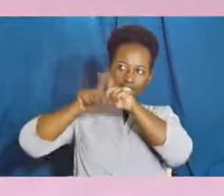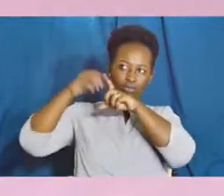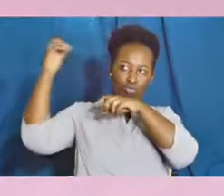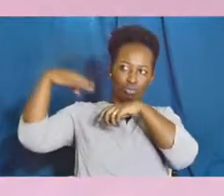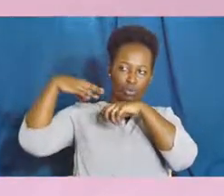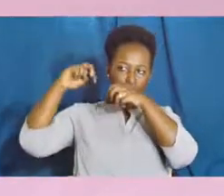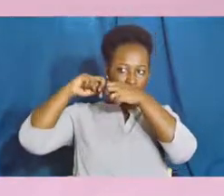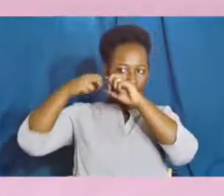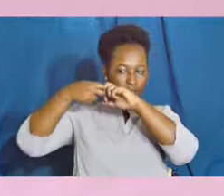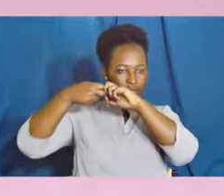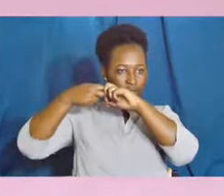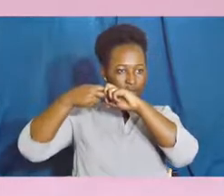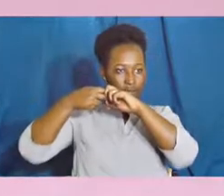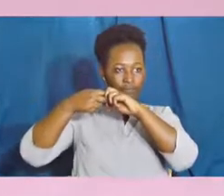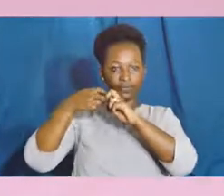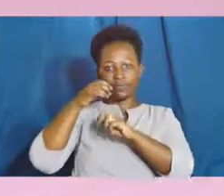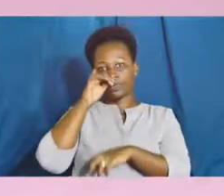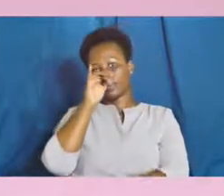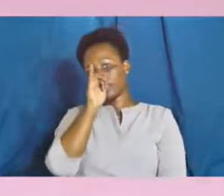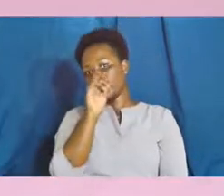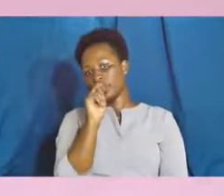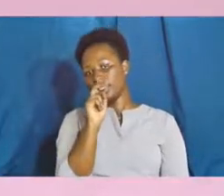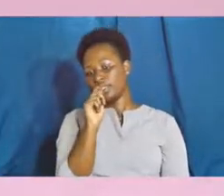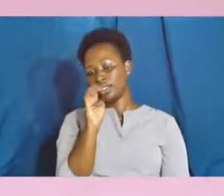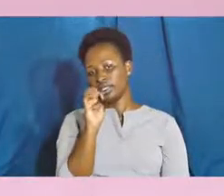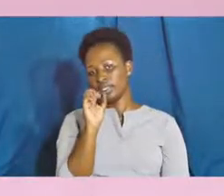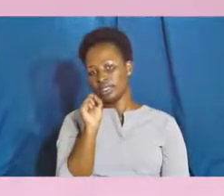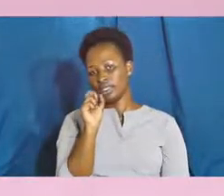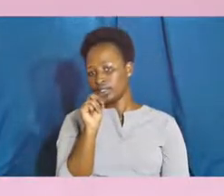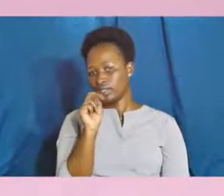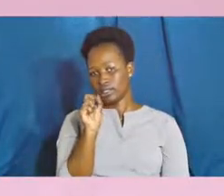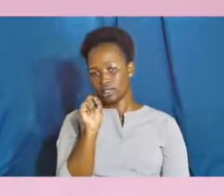Find the current intensity, and